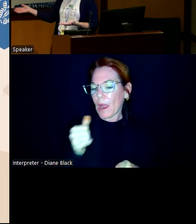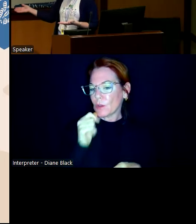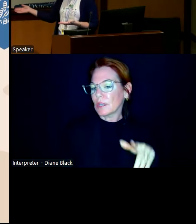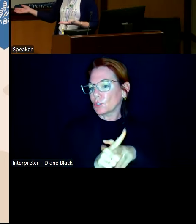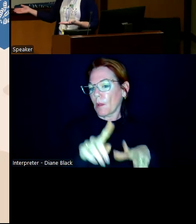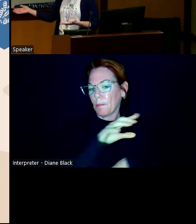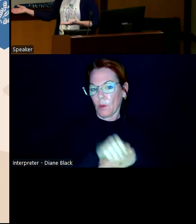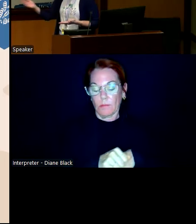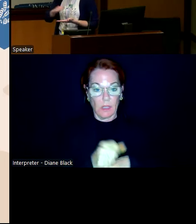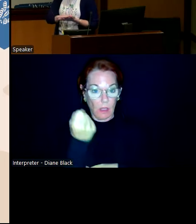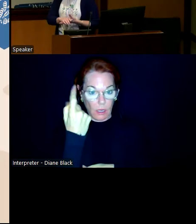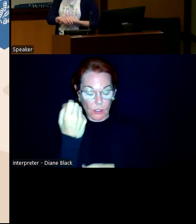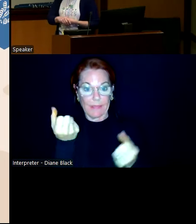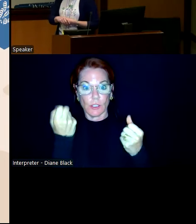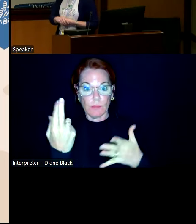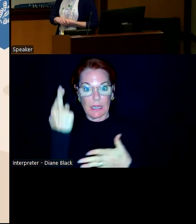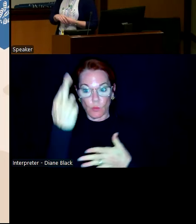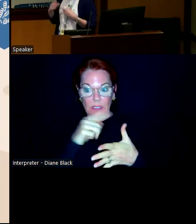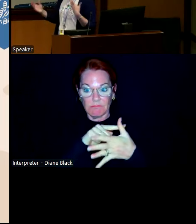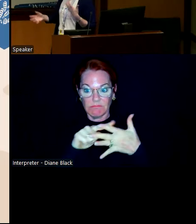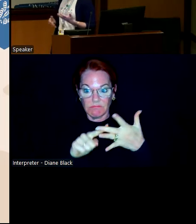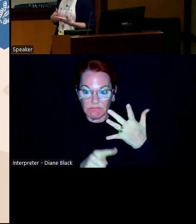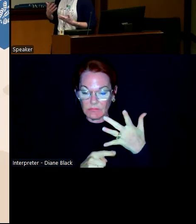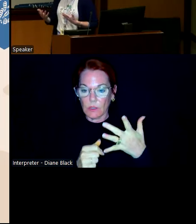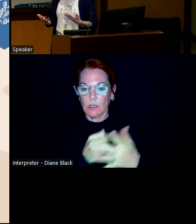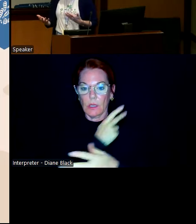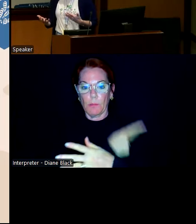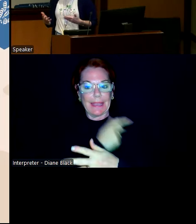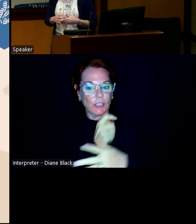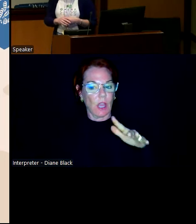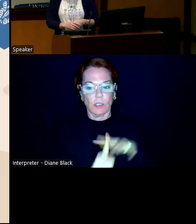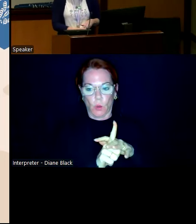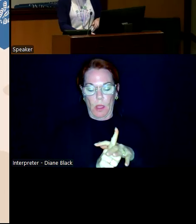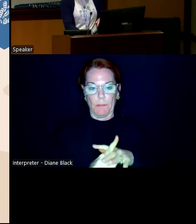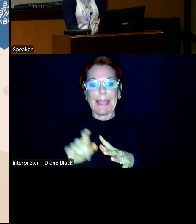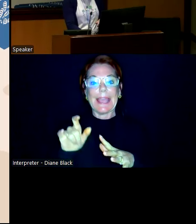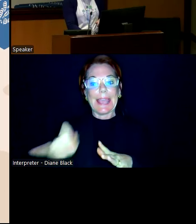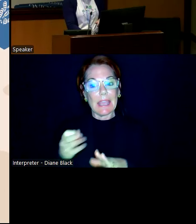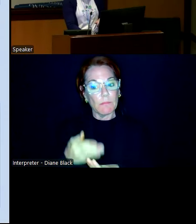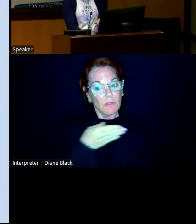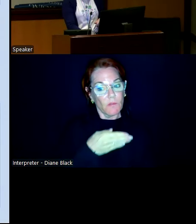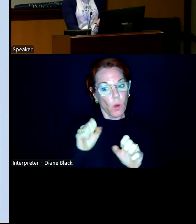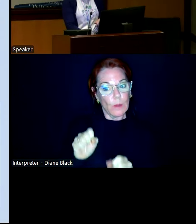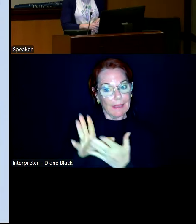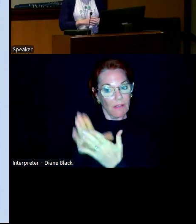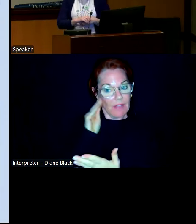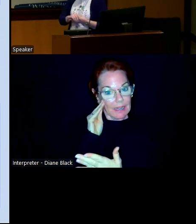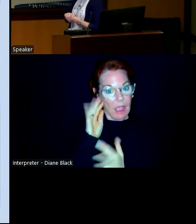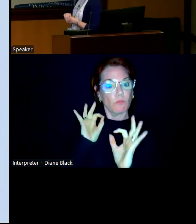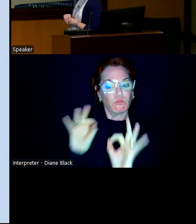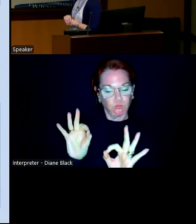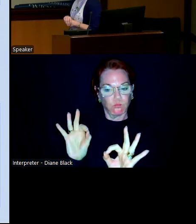somebody from going, you know, and it makes a big difference. So if we can find that out ahead of time, it's huge.